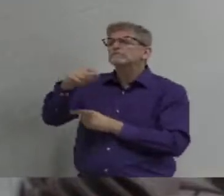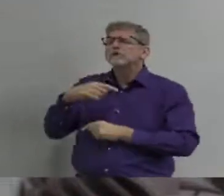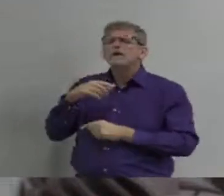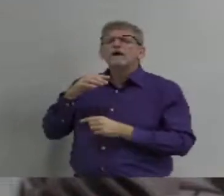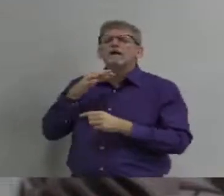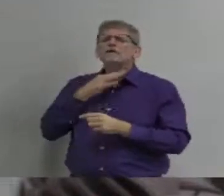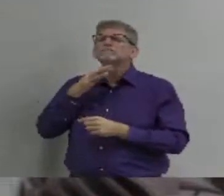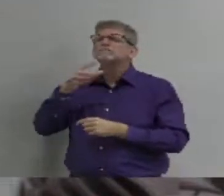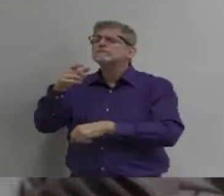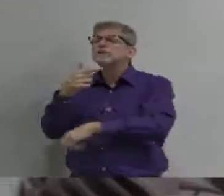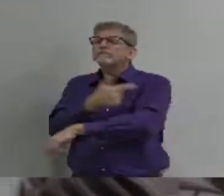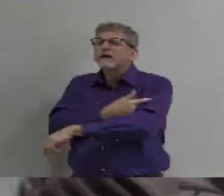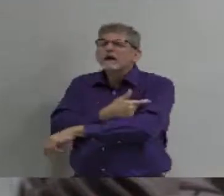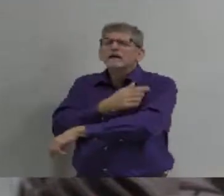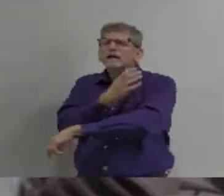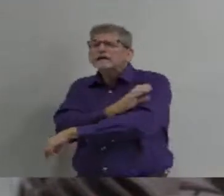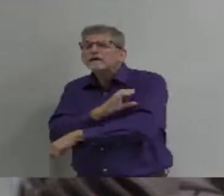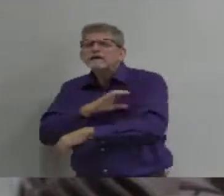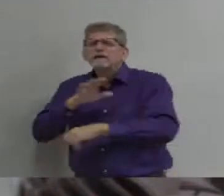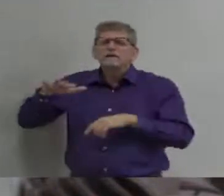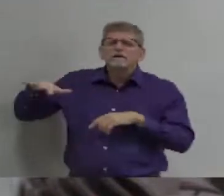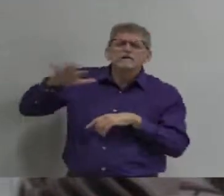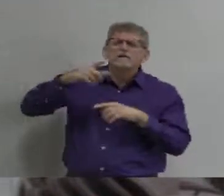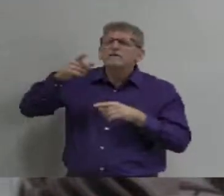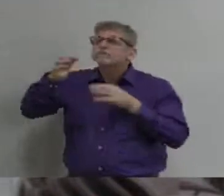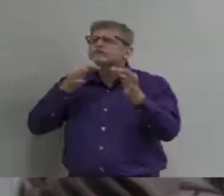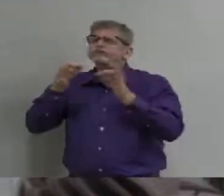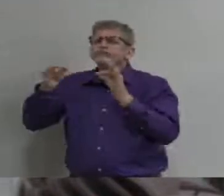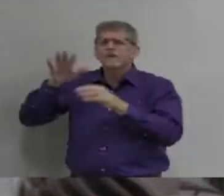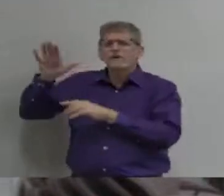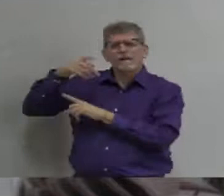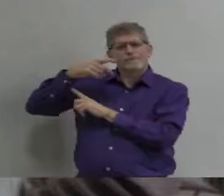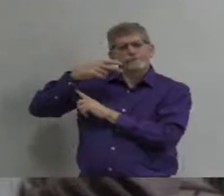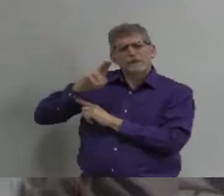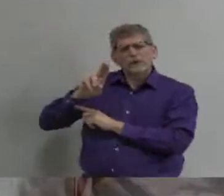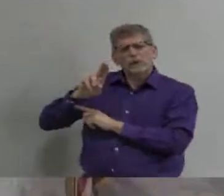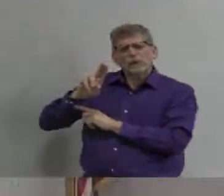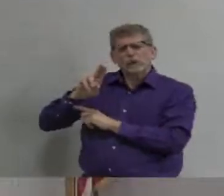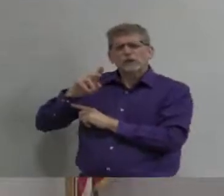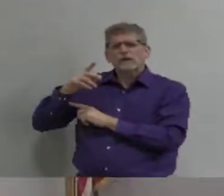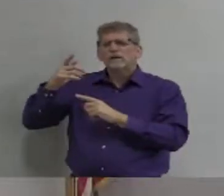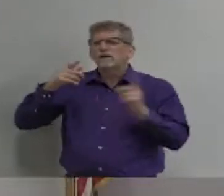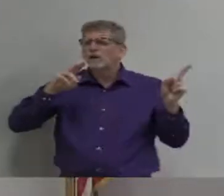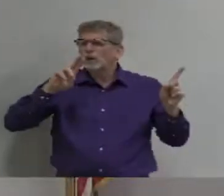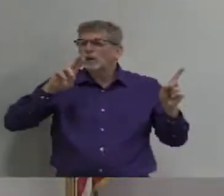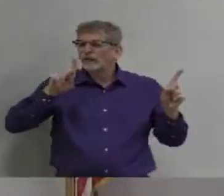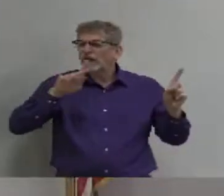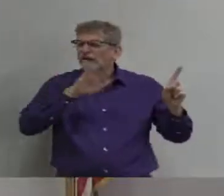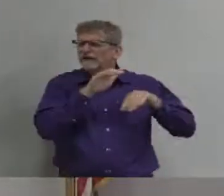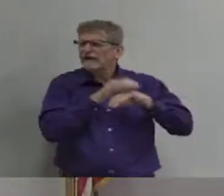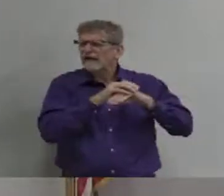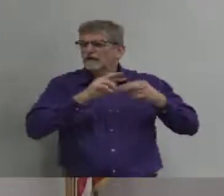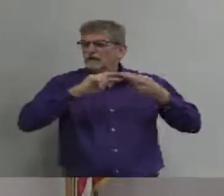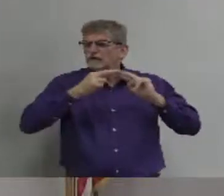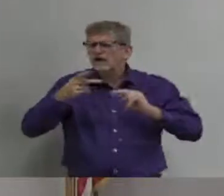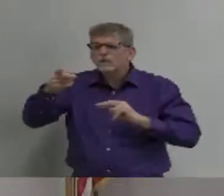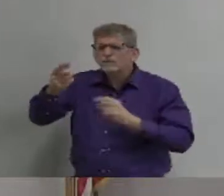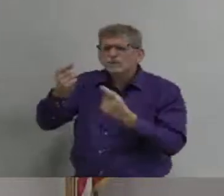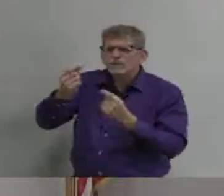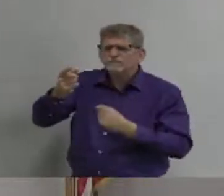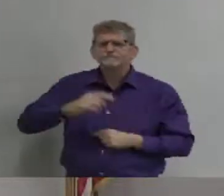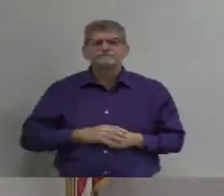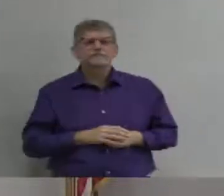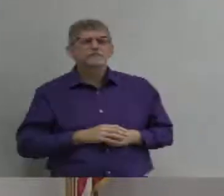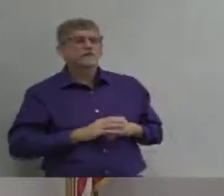more evidence of the UK or other variants here in the county? Absolutely. No further updates on the vaccination supply.